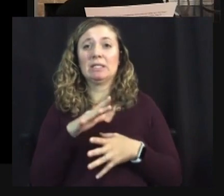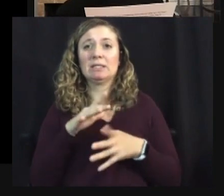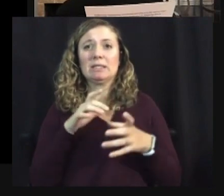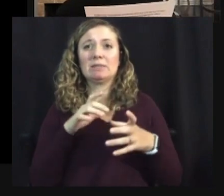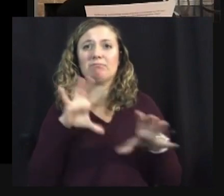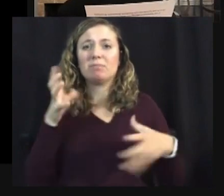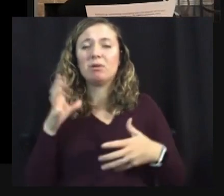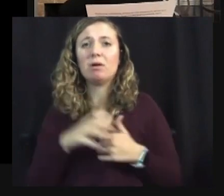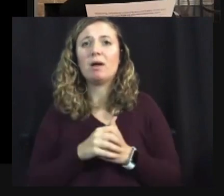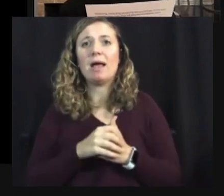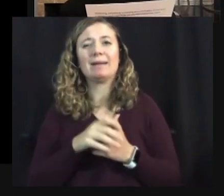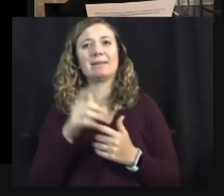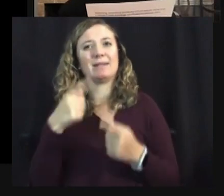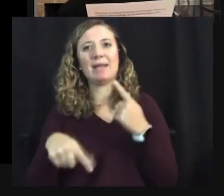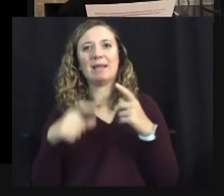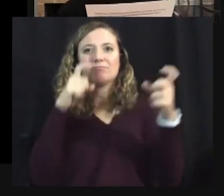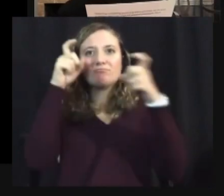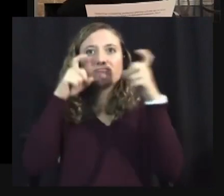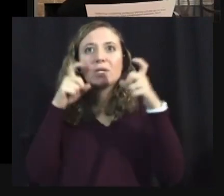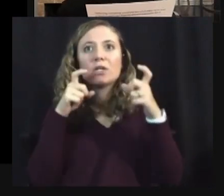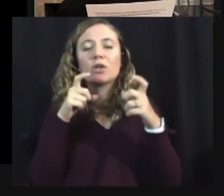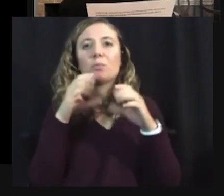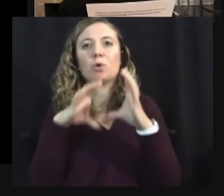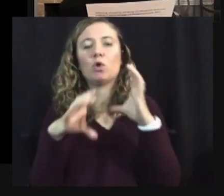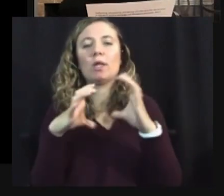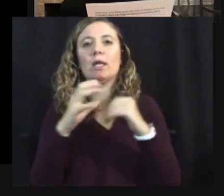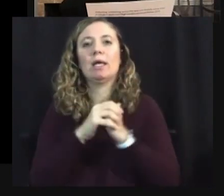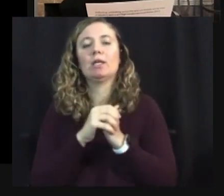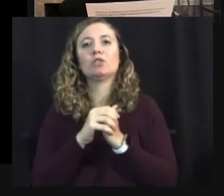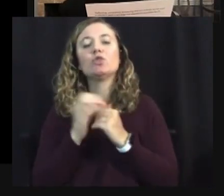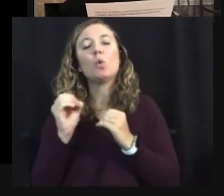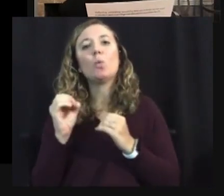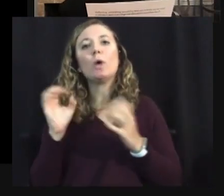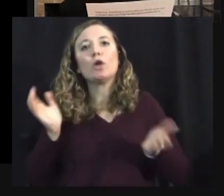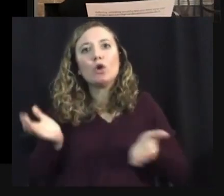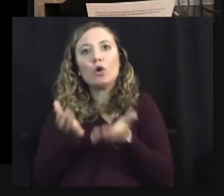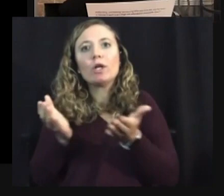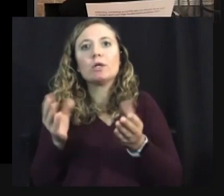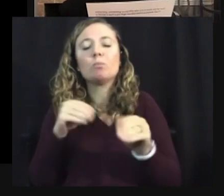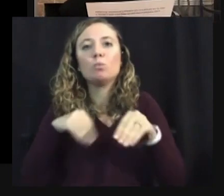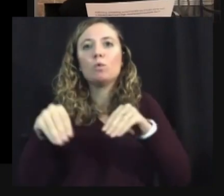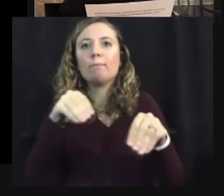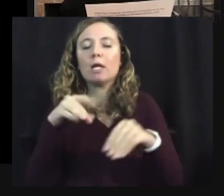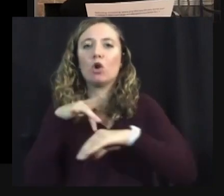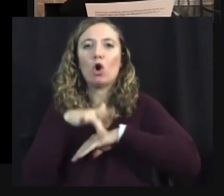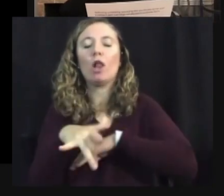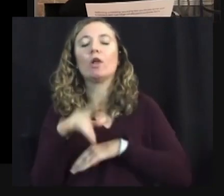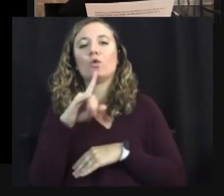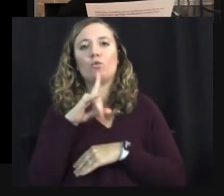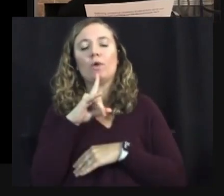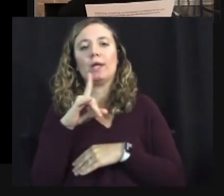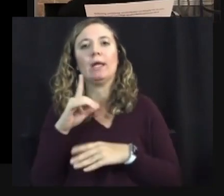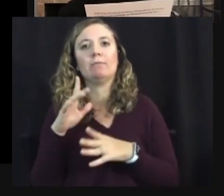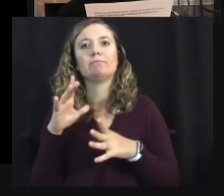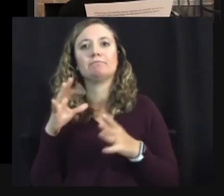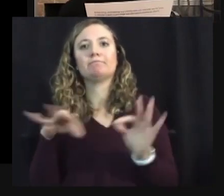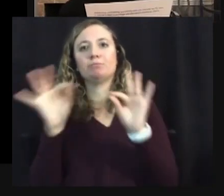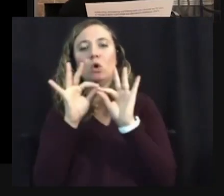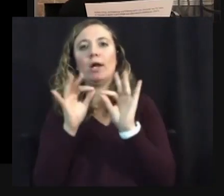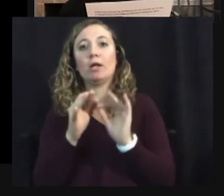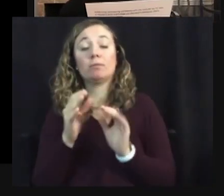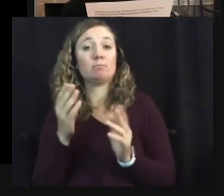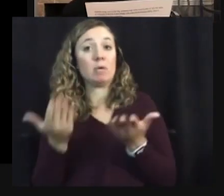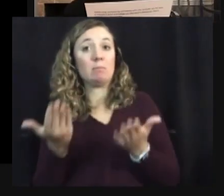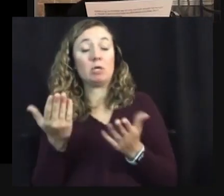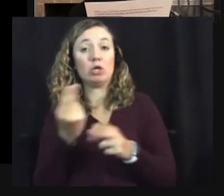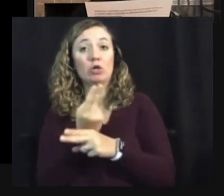Encourage movement in all kinds of ways. Any kind of way. Try some of that holistic shaking therapy that is just